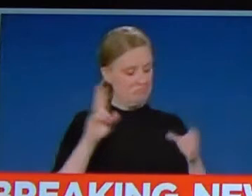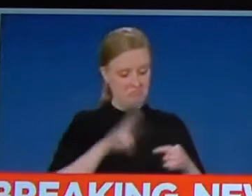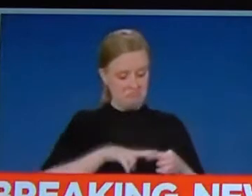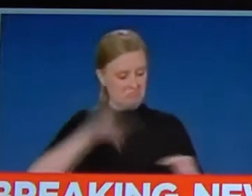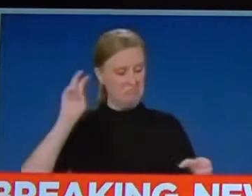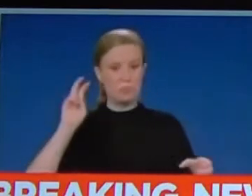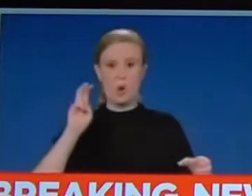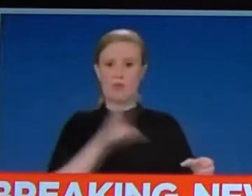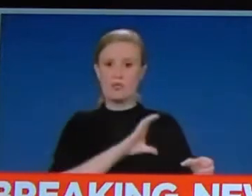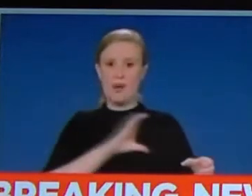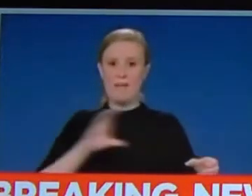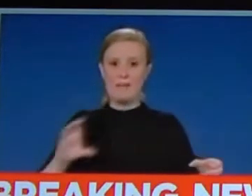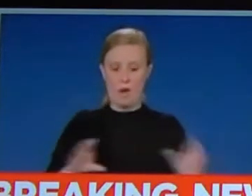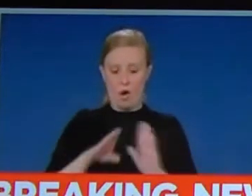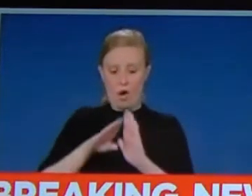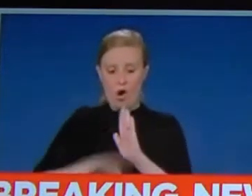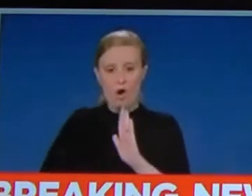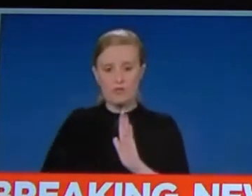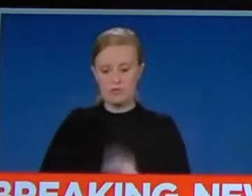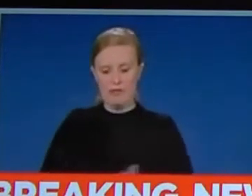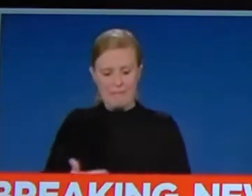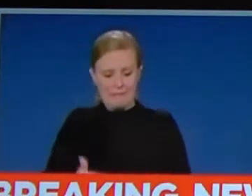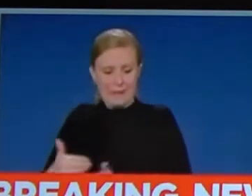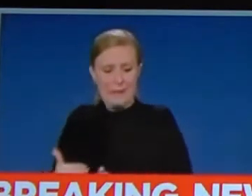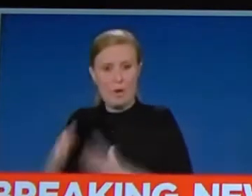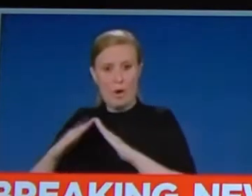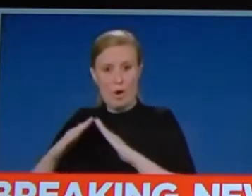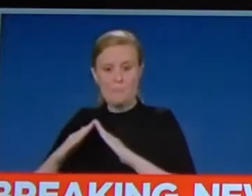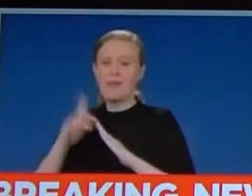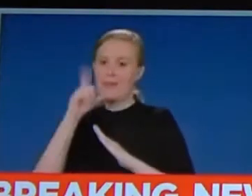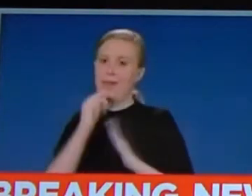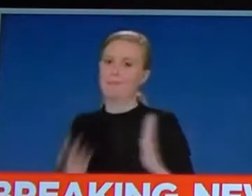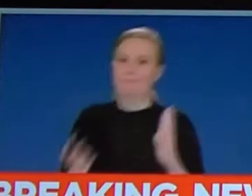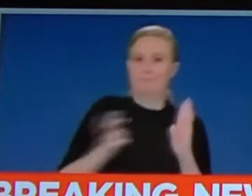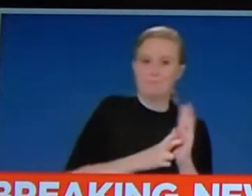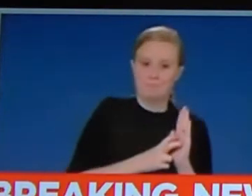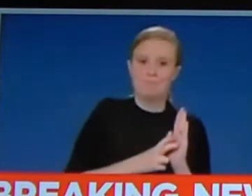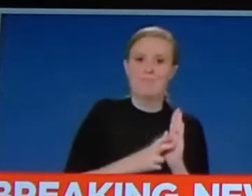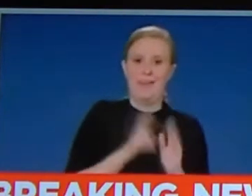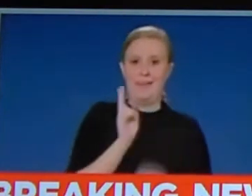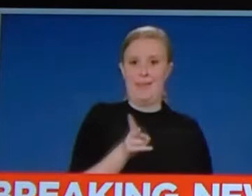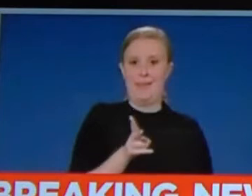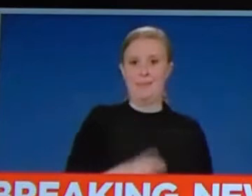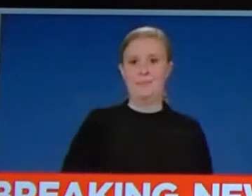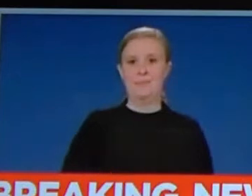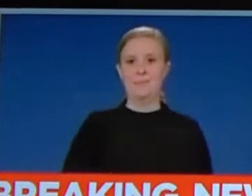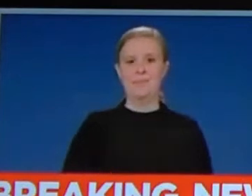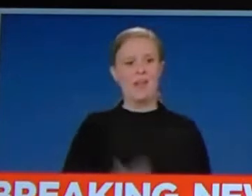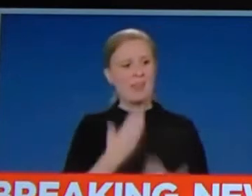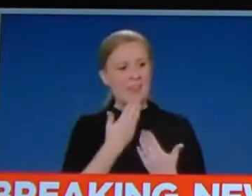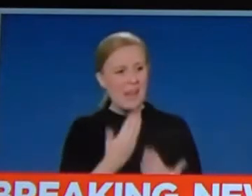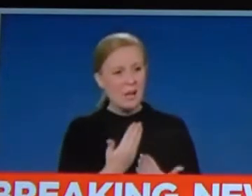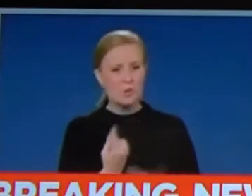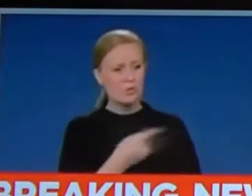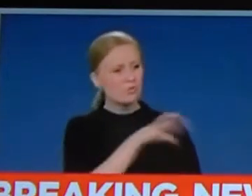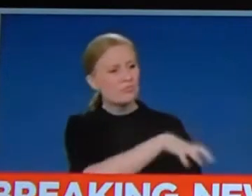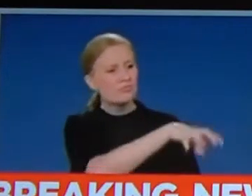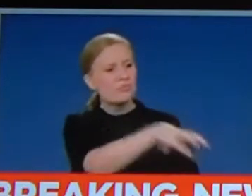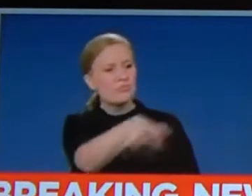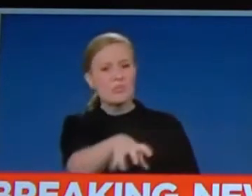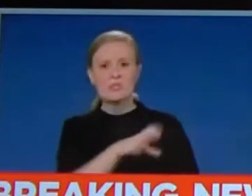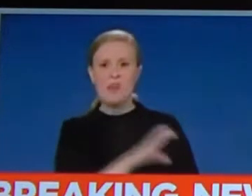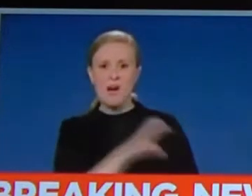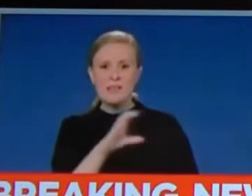I want to thank the childcare sector for the cooperative way they've worked with me and worked with the government as we